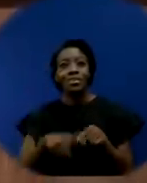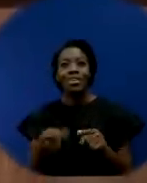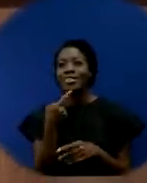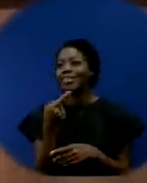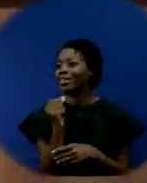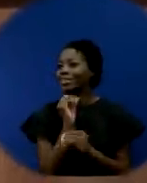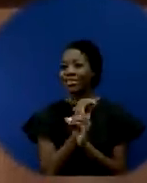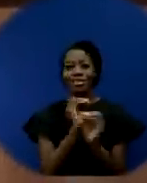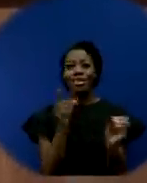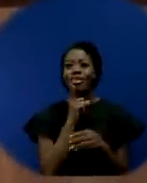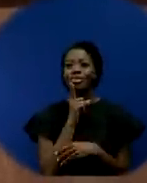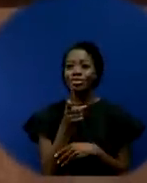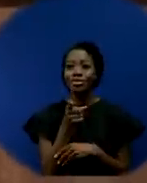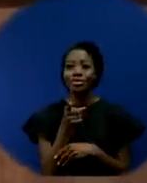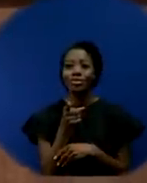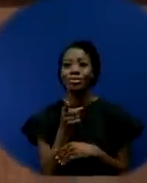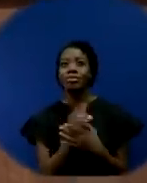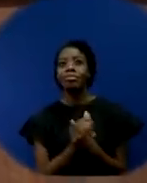unfathomable.